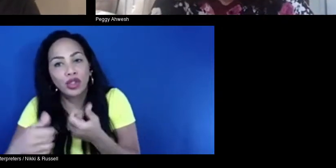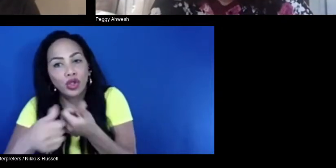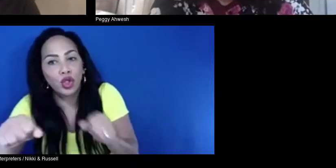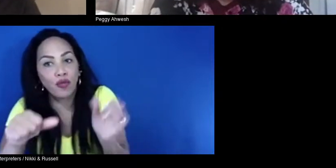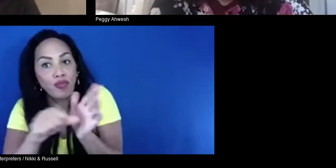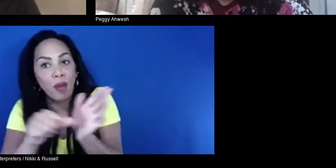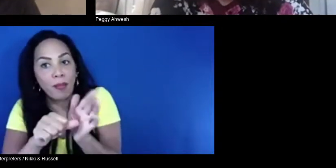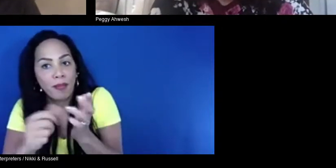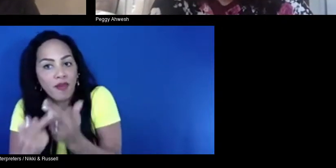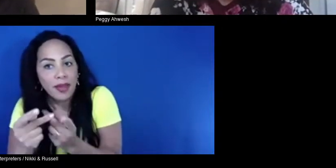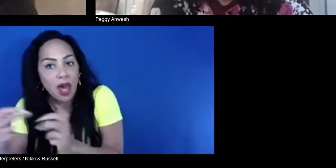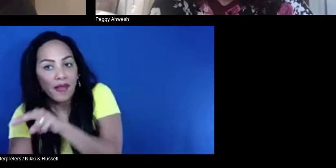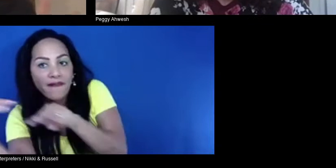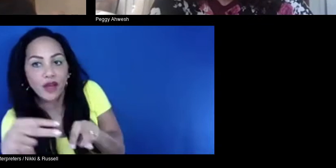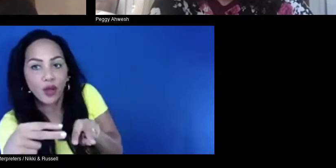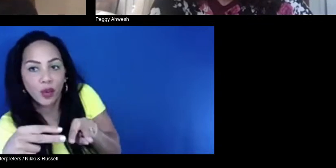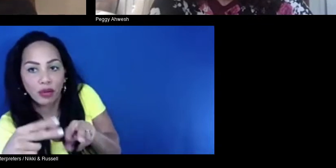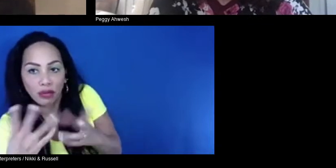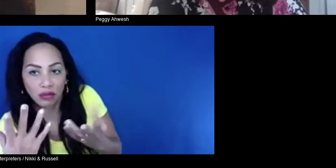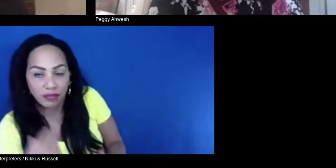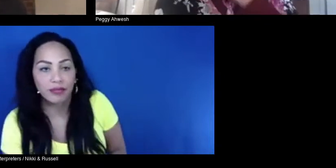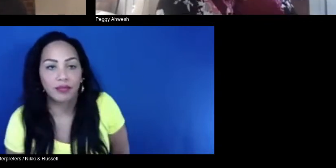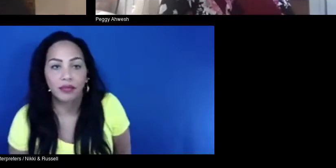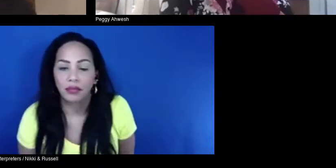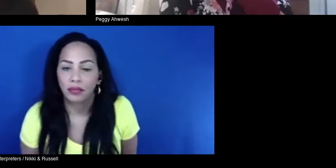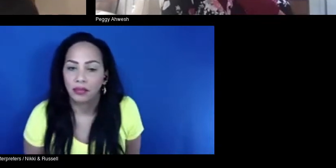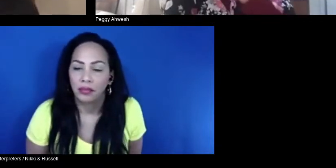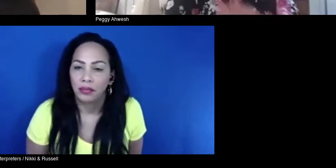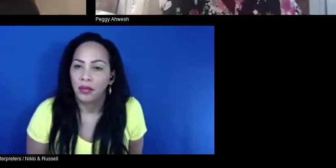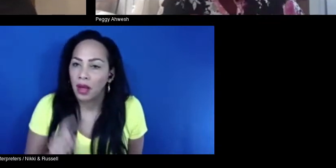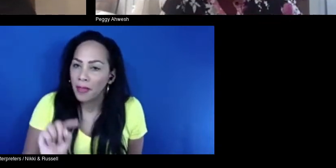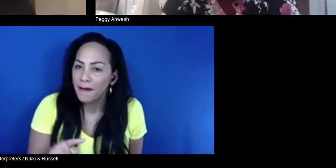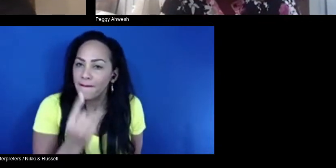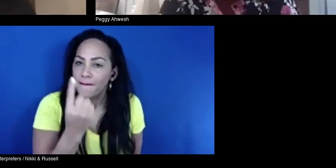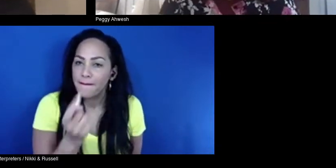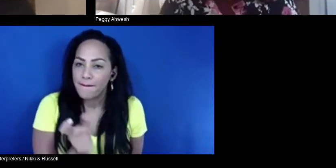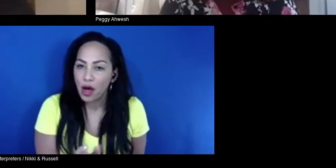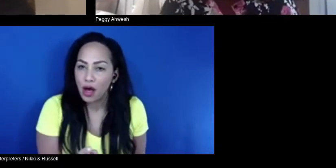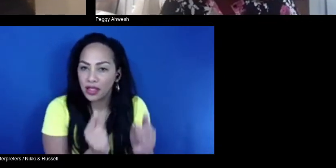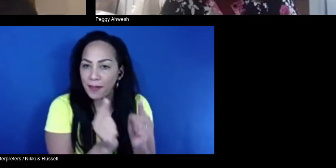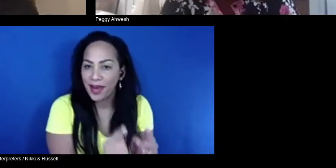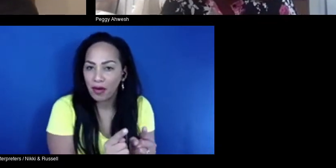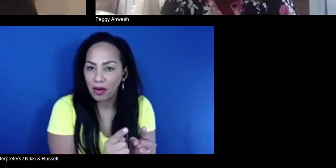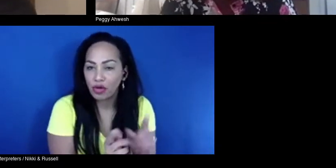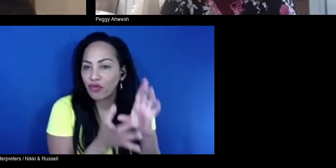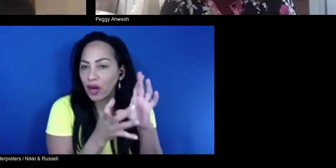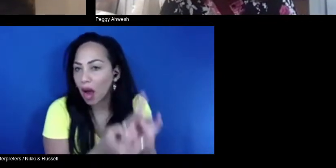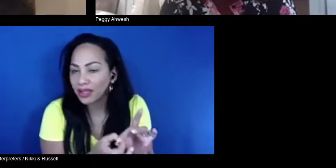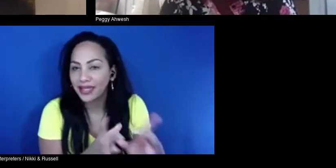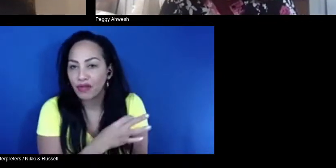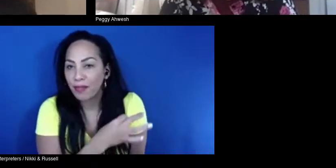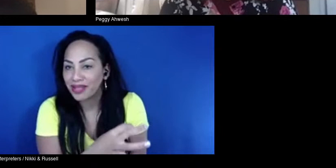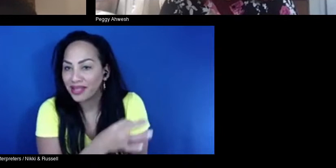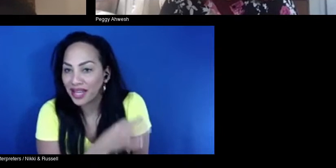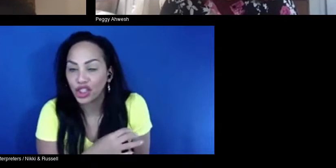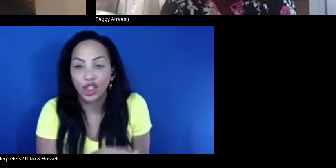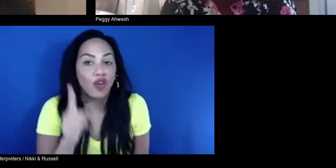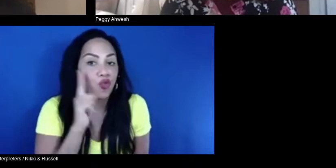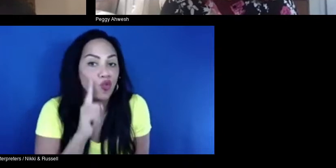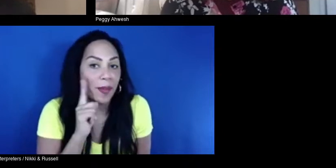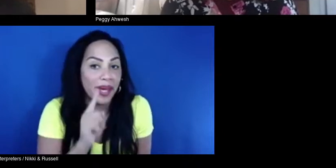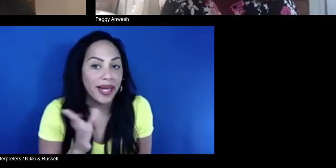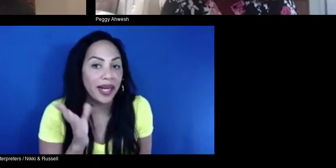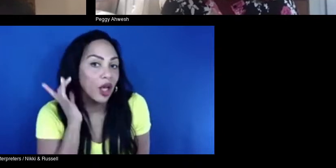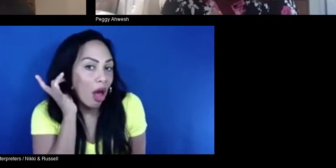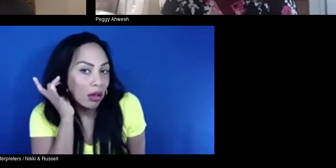think in that like first period, let's say, in terms of the representation of women and girls, one of the things that is very